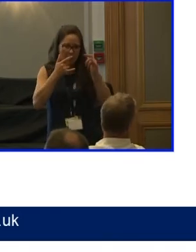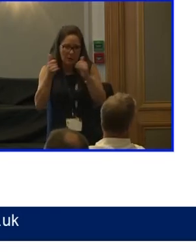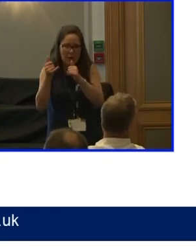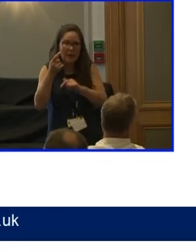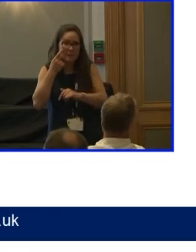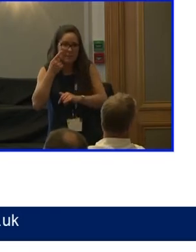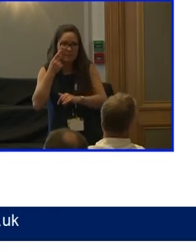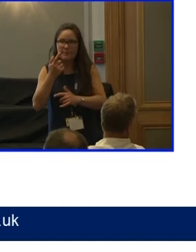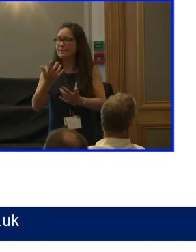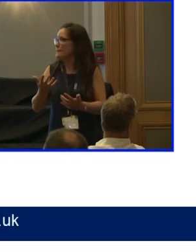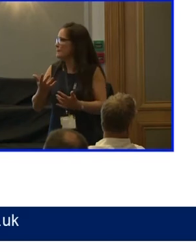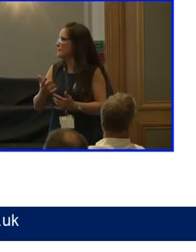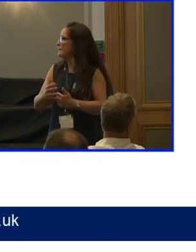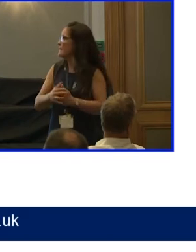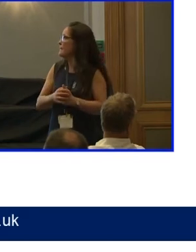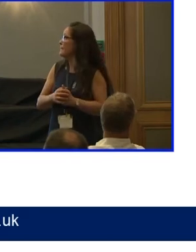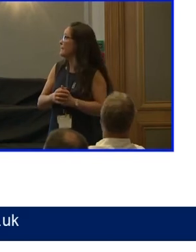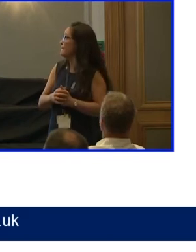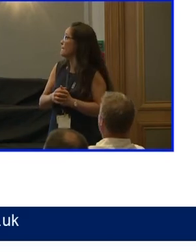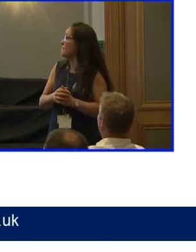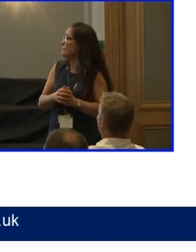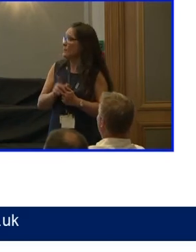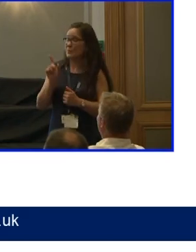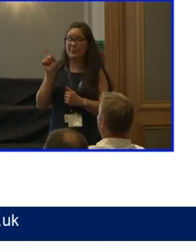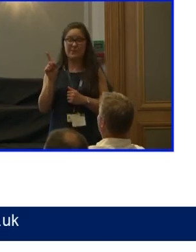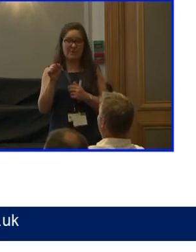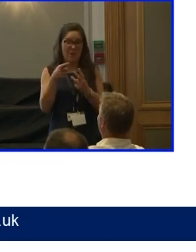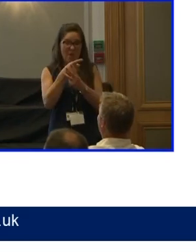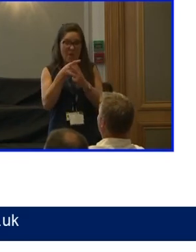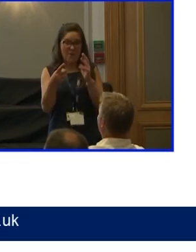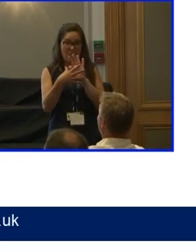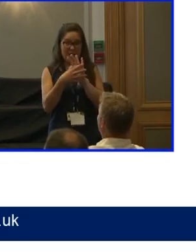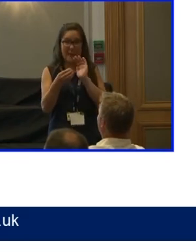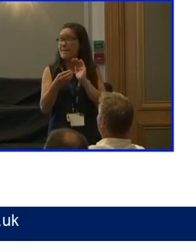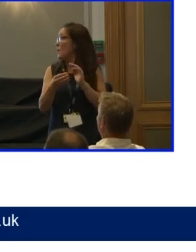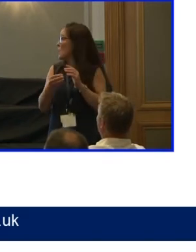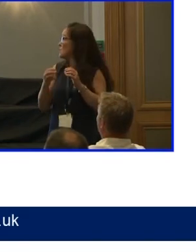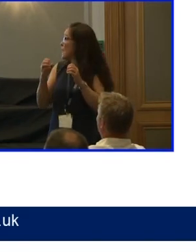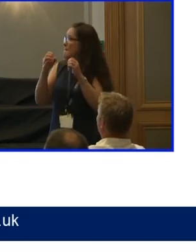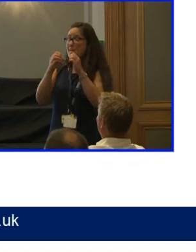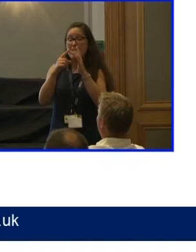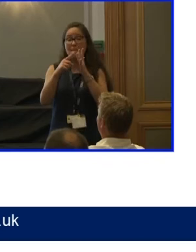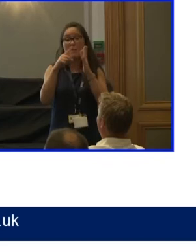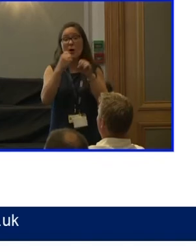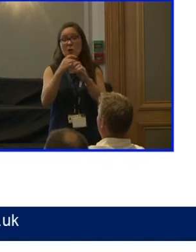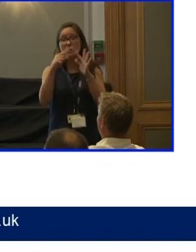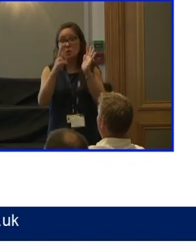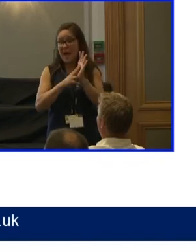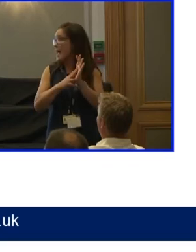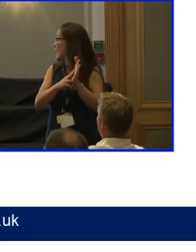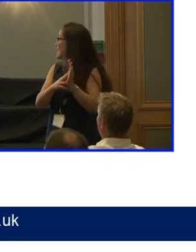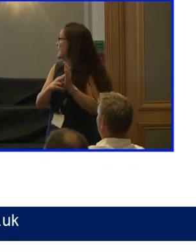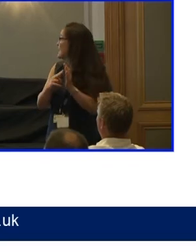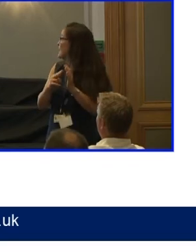So I'll sort of mention briefly about three examples here. So Biogen or Nightstar Therapeutics, which are again commercial companies,